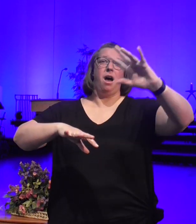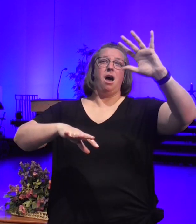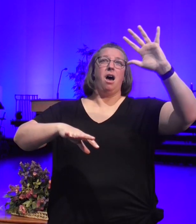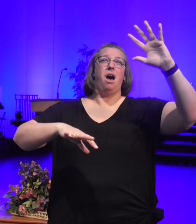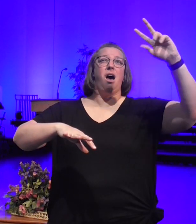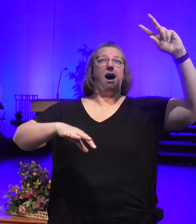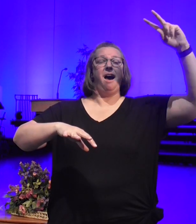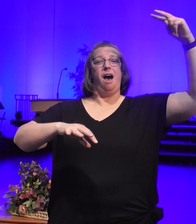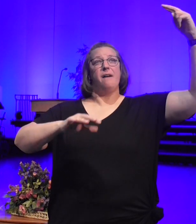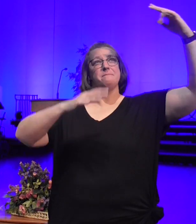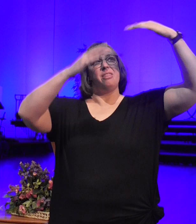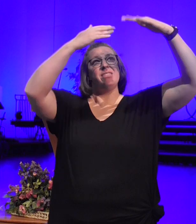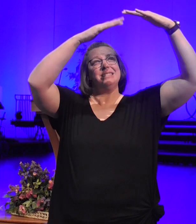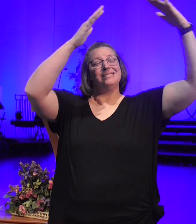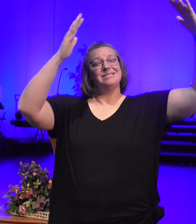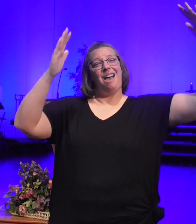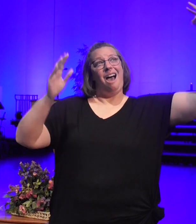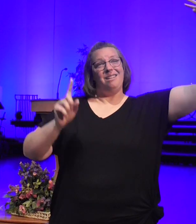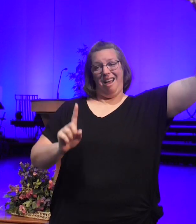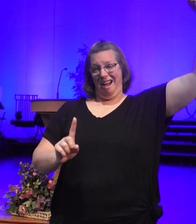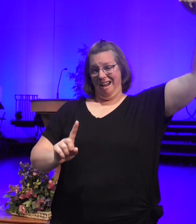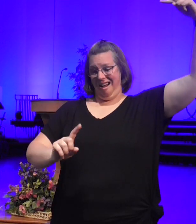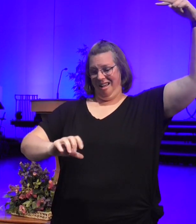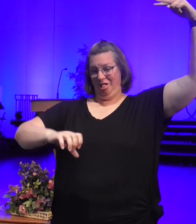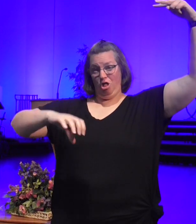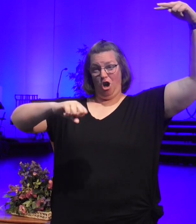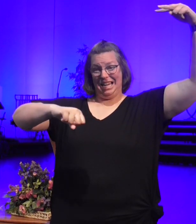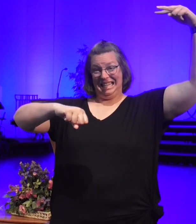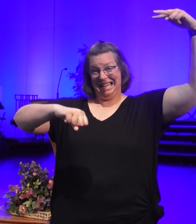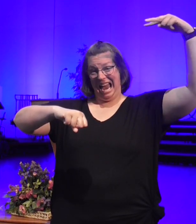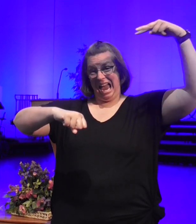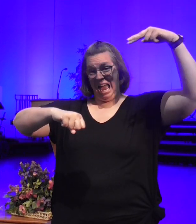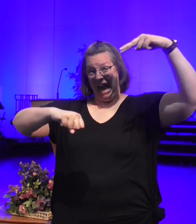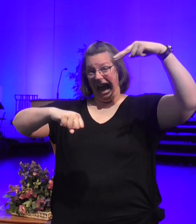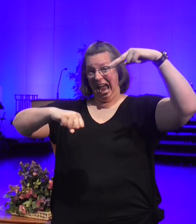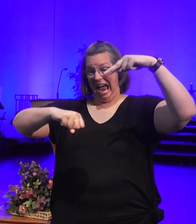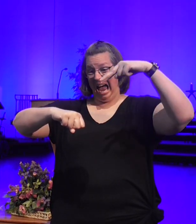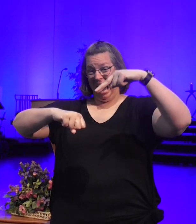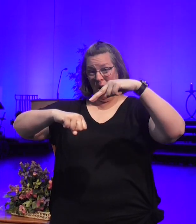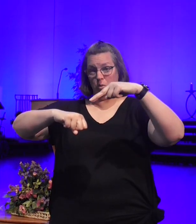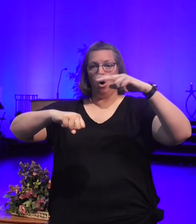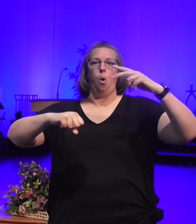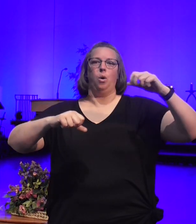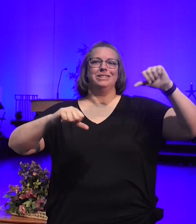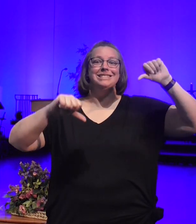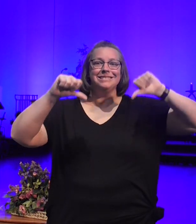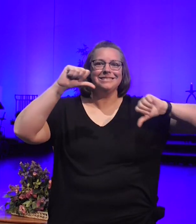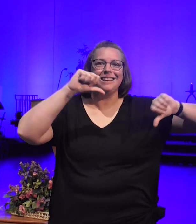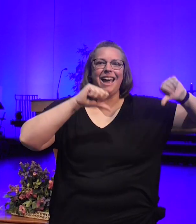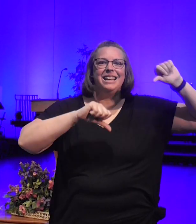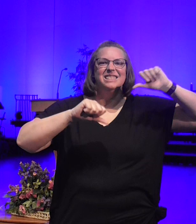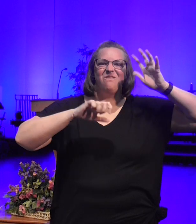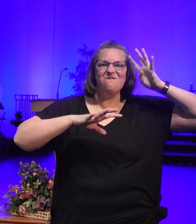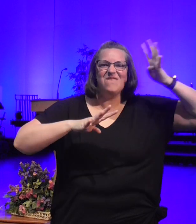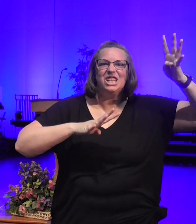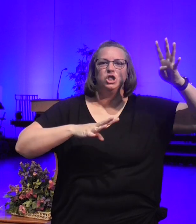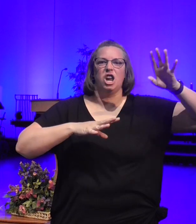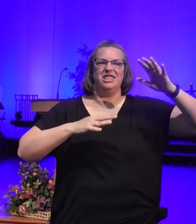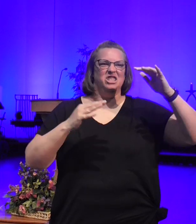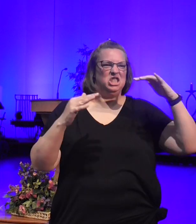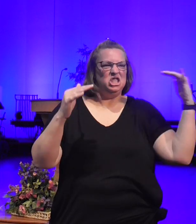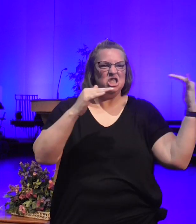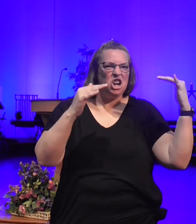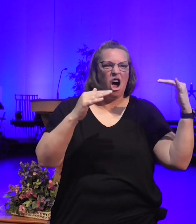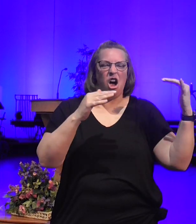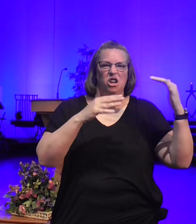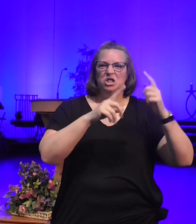in the sky, or I love stories of sci-fi stories about other worlds and Star Wars and Star Trek and all those